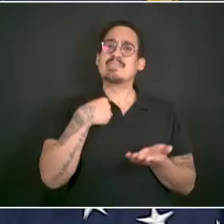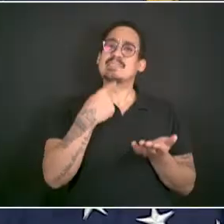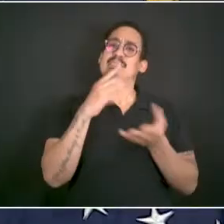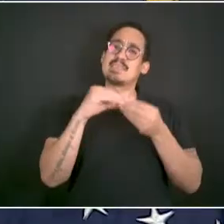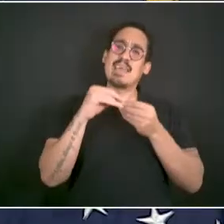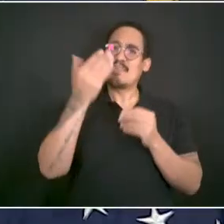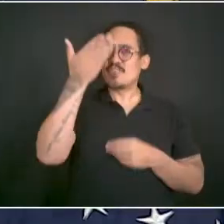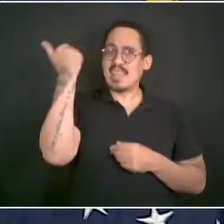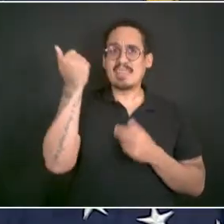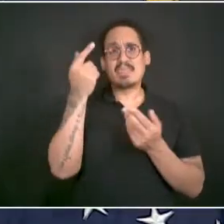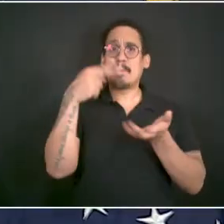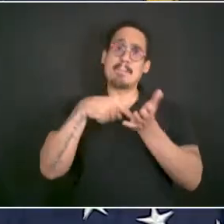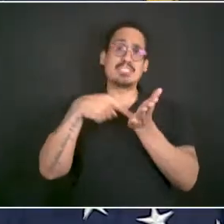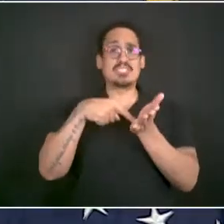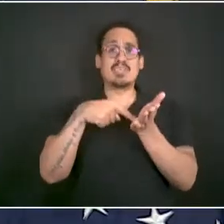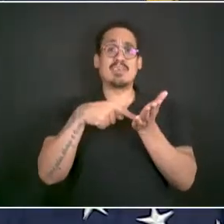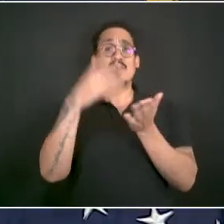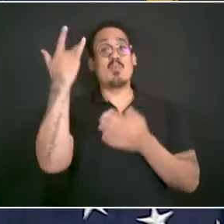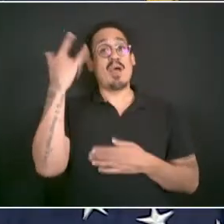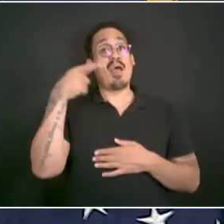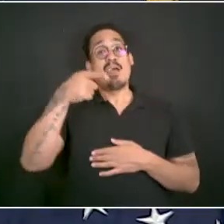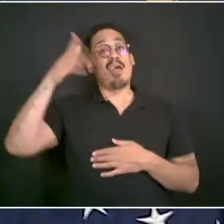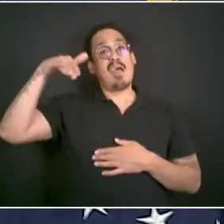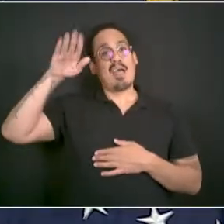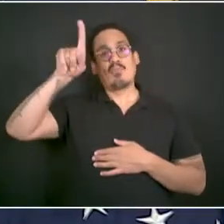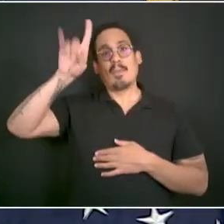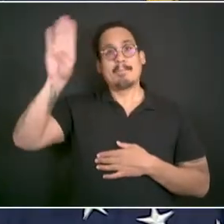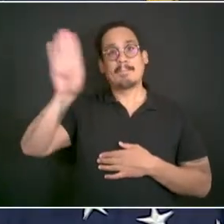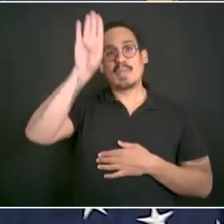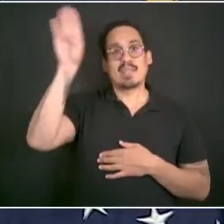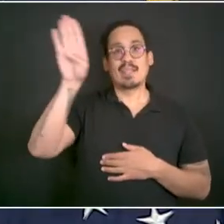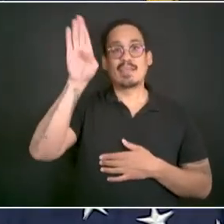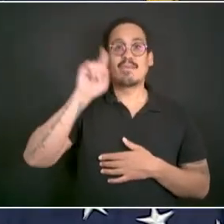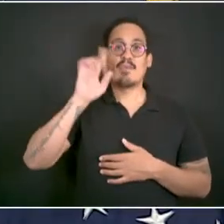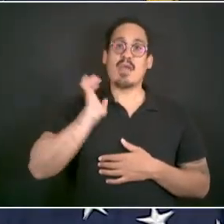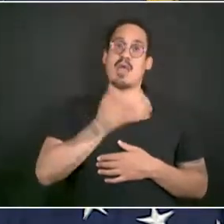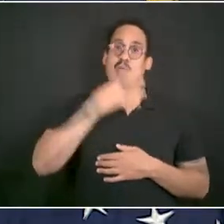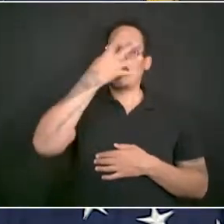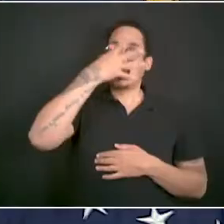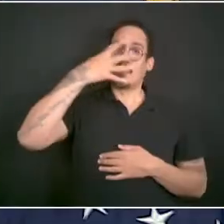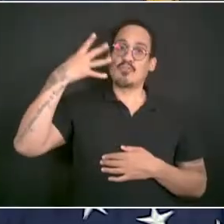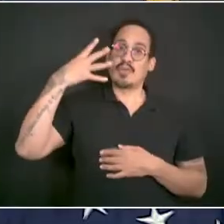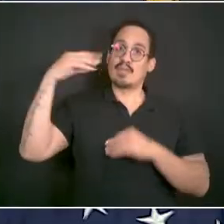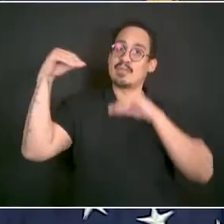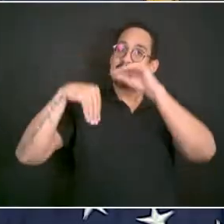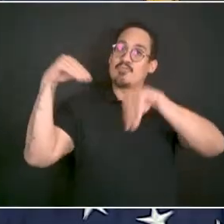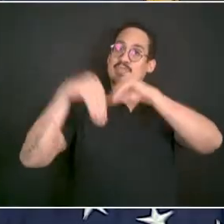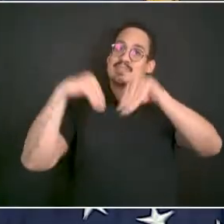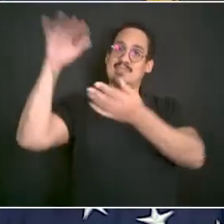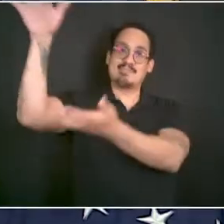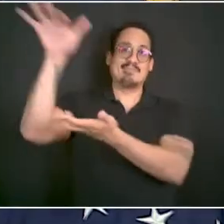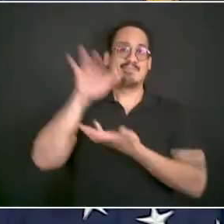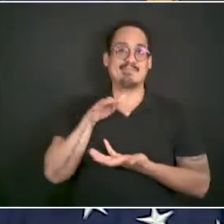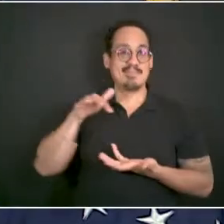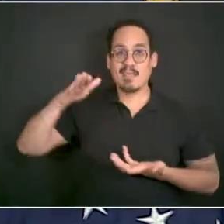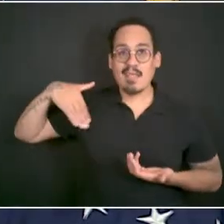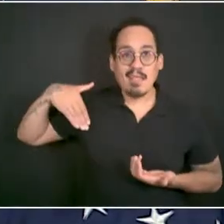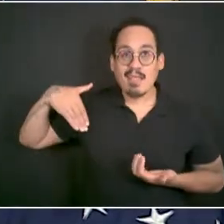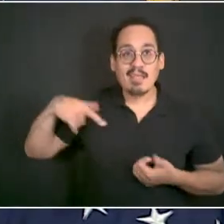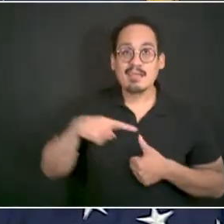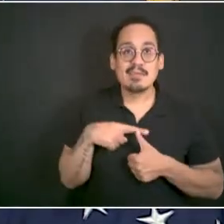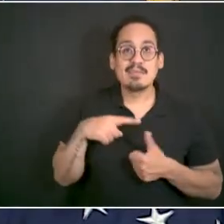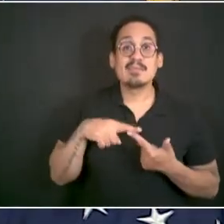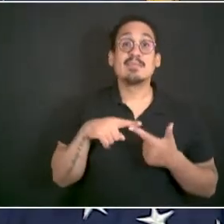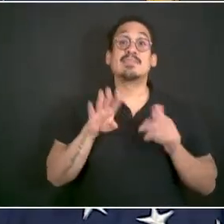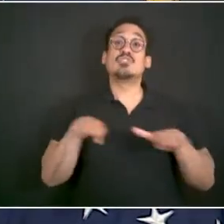billion from the migrants and asylum seekers. We're losing $300 million from child care vouchers. You know,